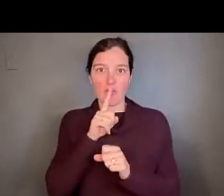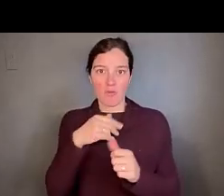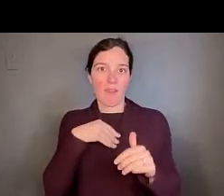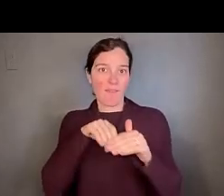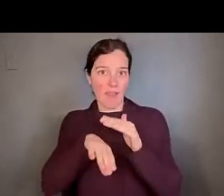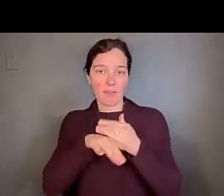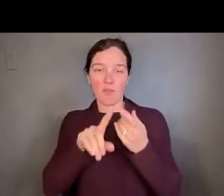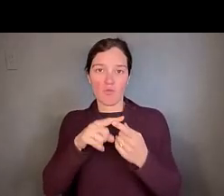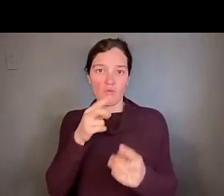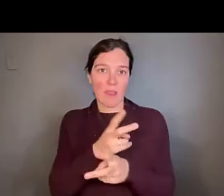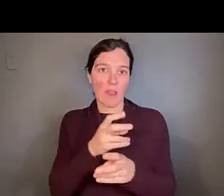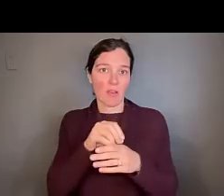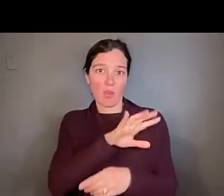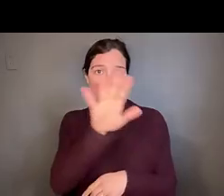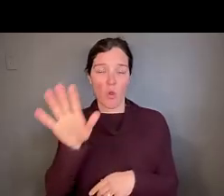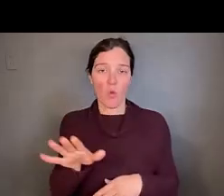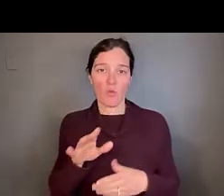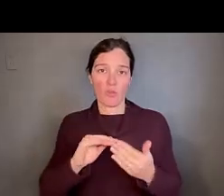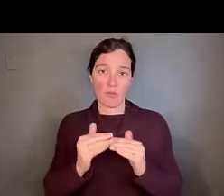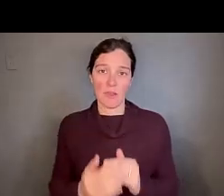to care in those communities.